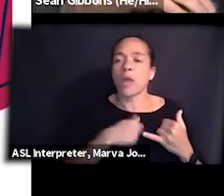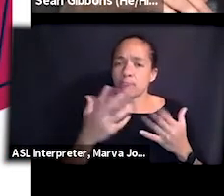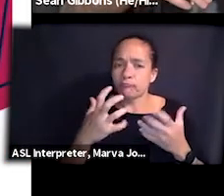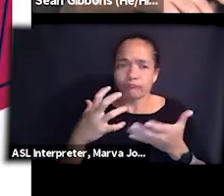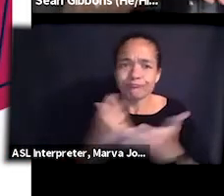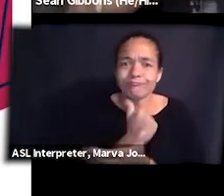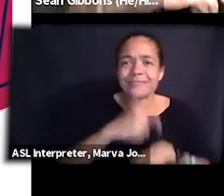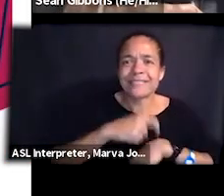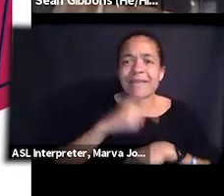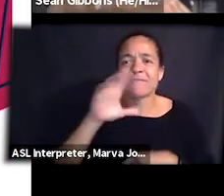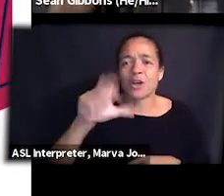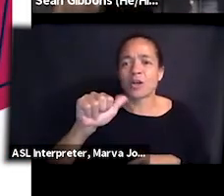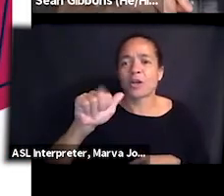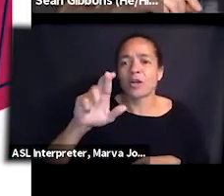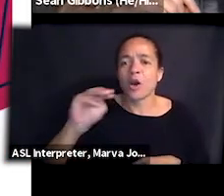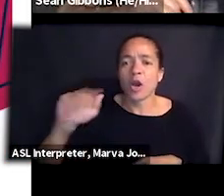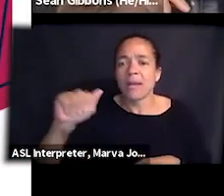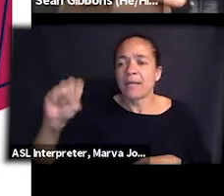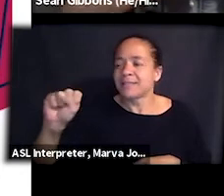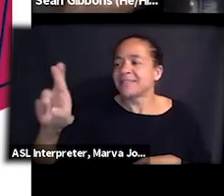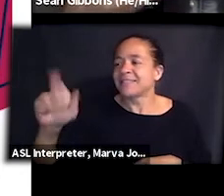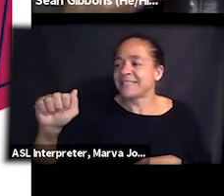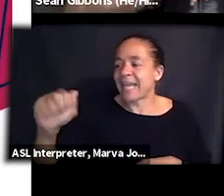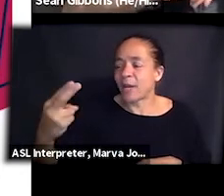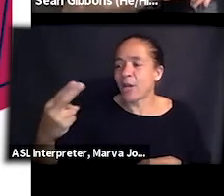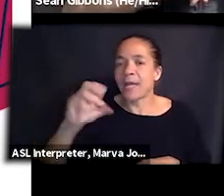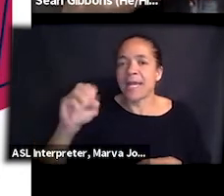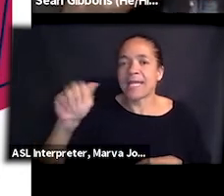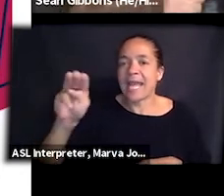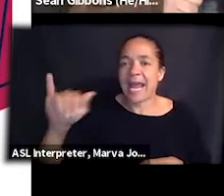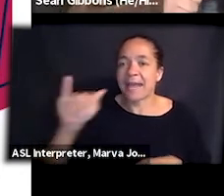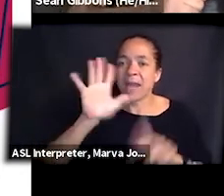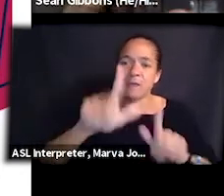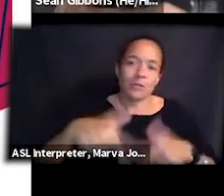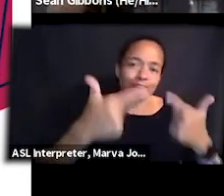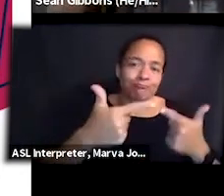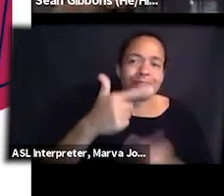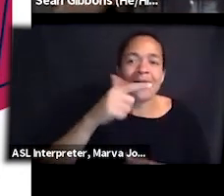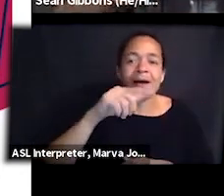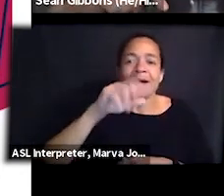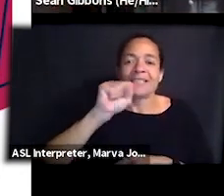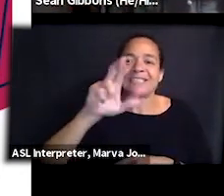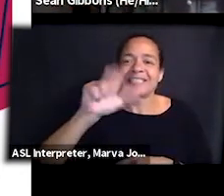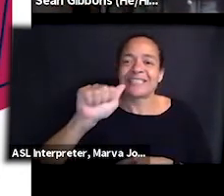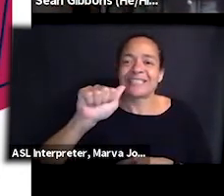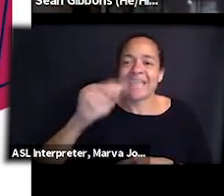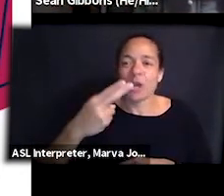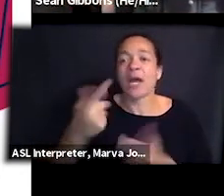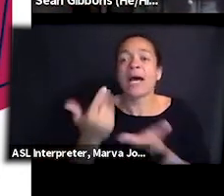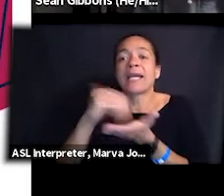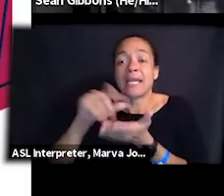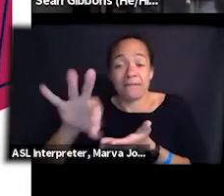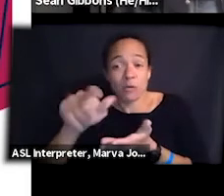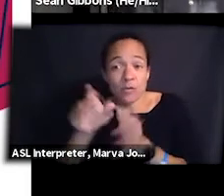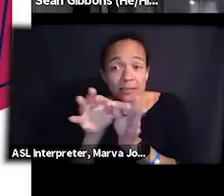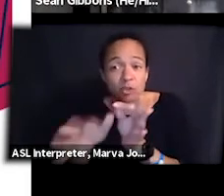friends Karma, Sarah, and Amy. I'm going to get out of the way. Sarah's going to take it from here. You're in very good hands. Again, if you need ASL interpretation services,